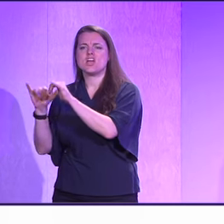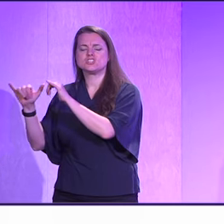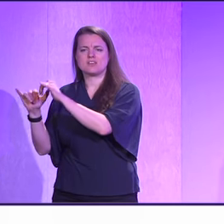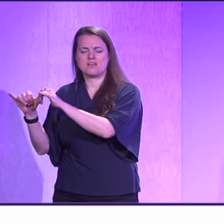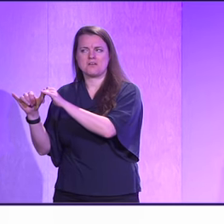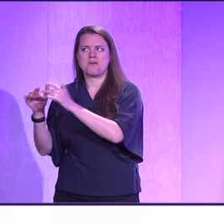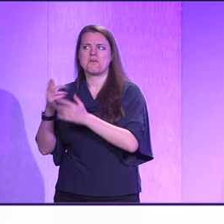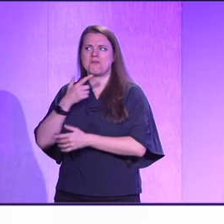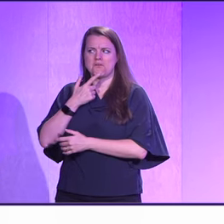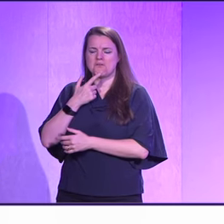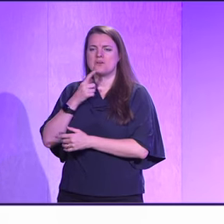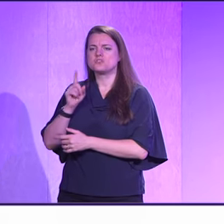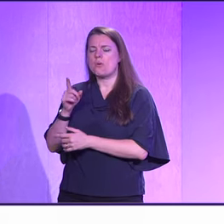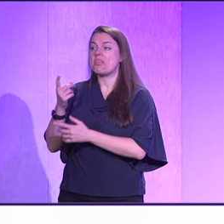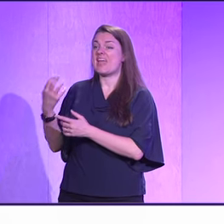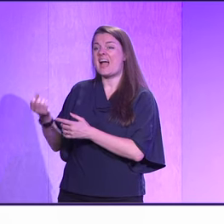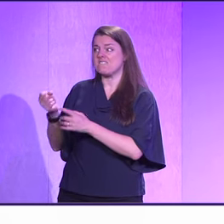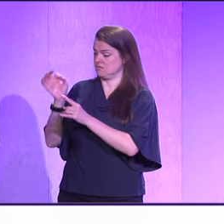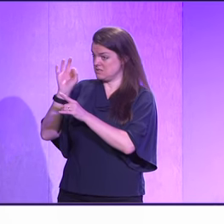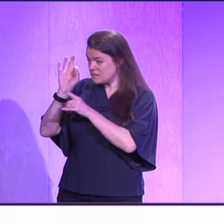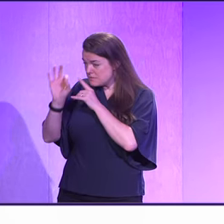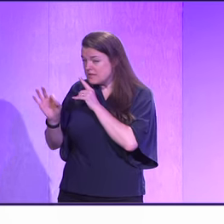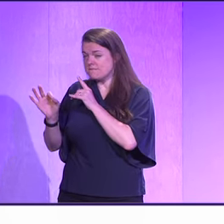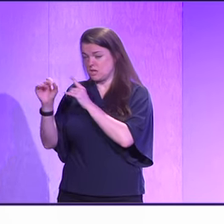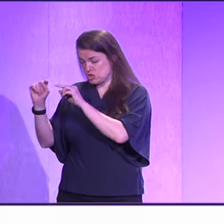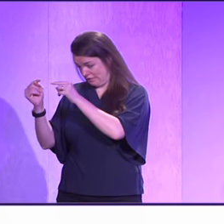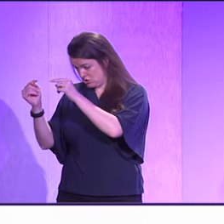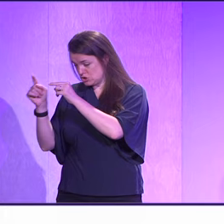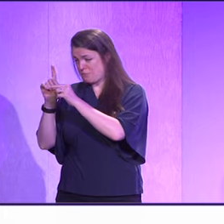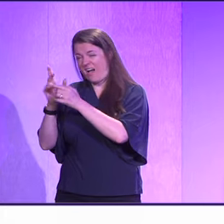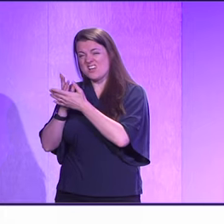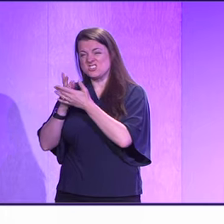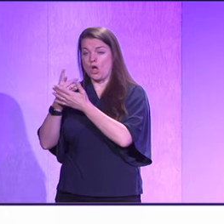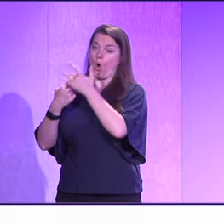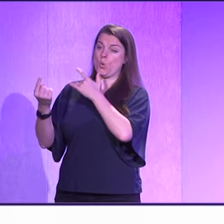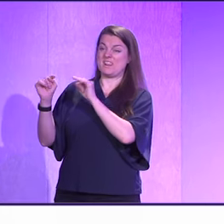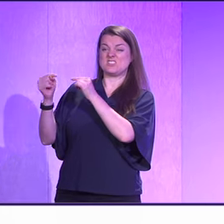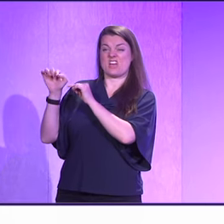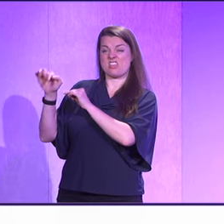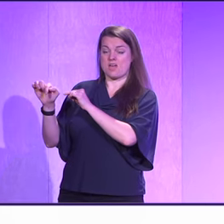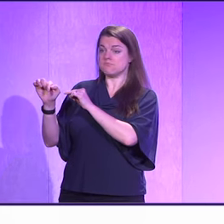So they do have some unique challenges in aviation, but actually a lot of it's very similar technology to other areas.